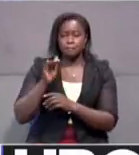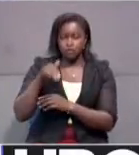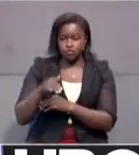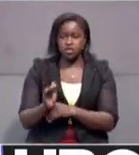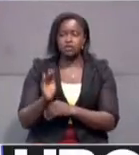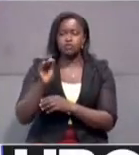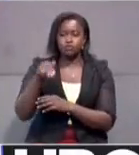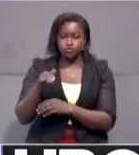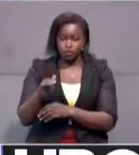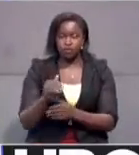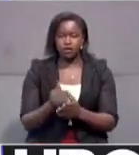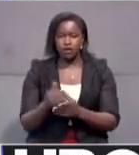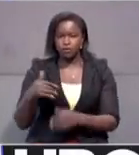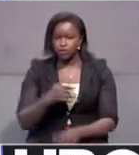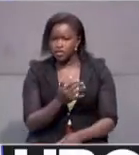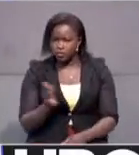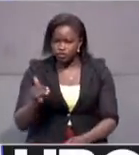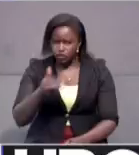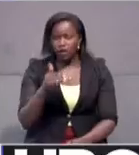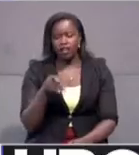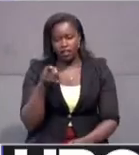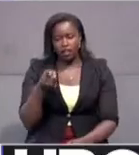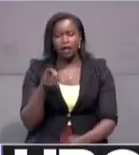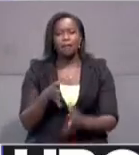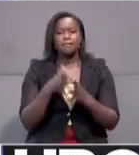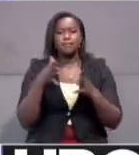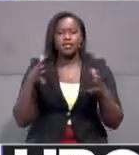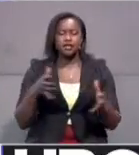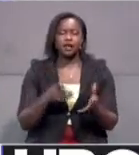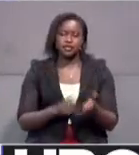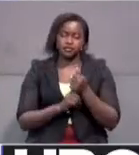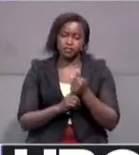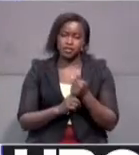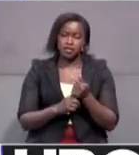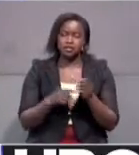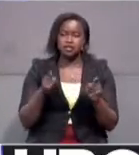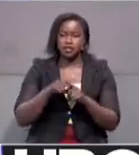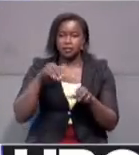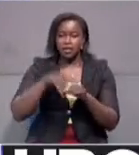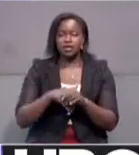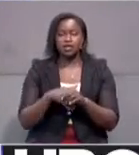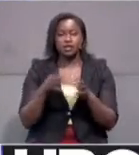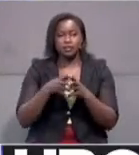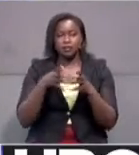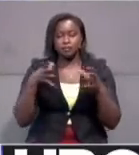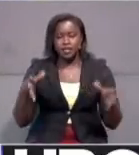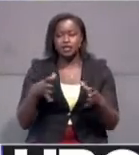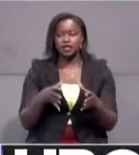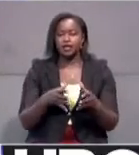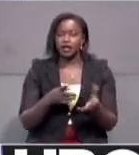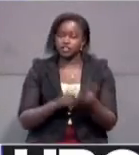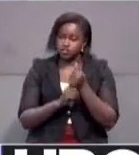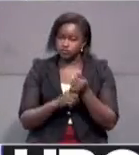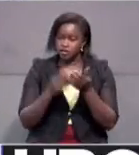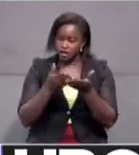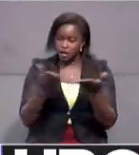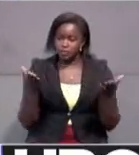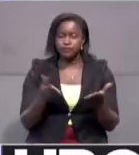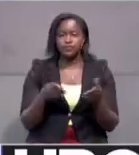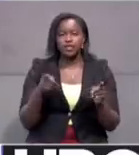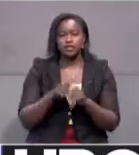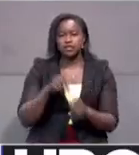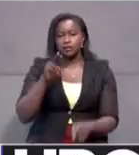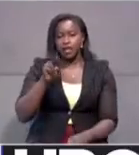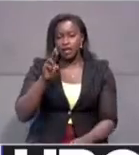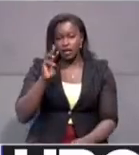one of our very big achievements. And it is one of those milestones that help NRM to